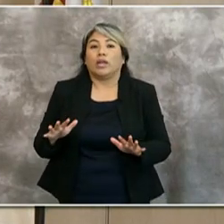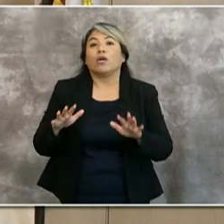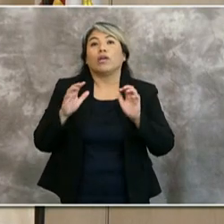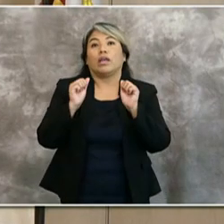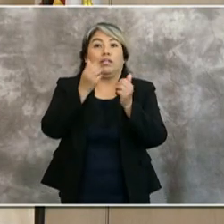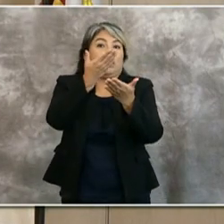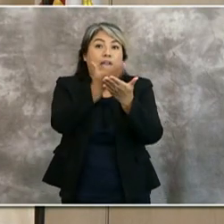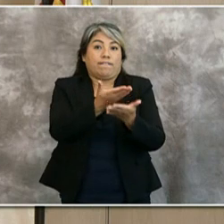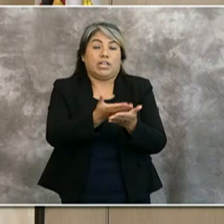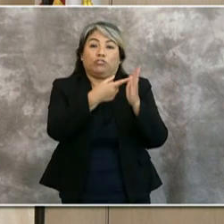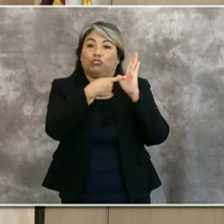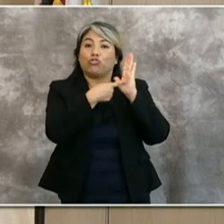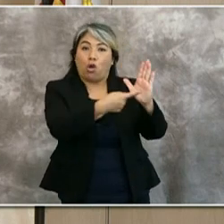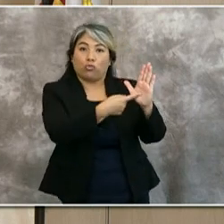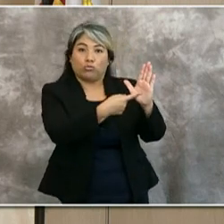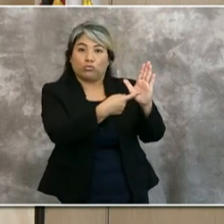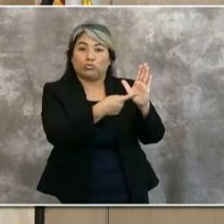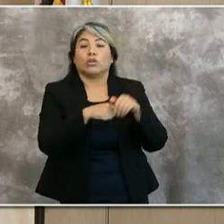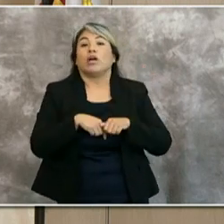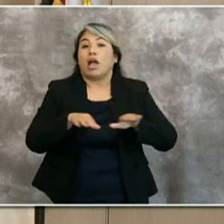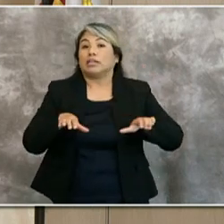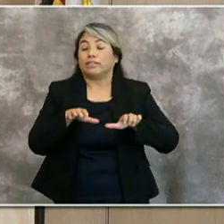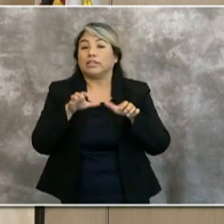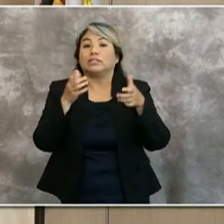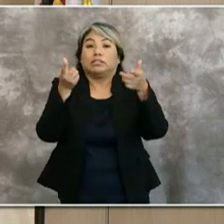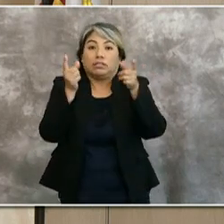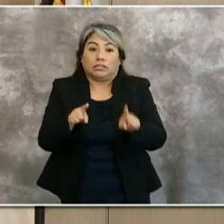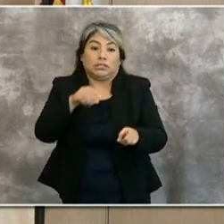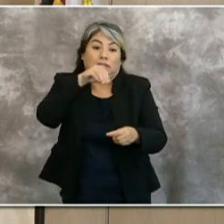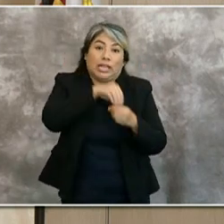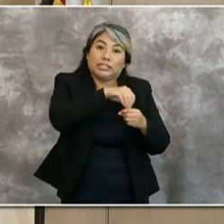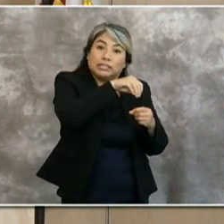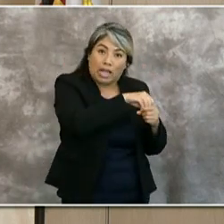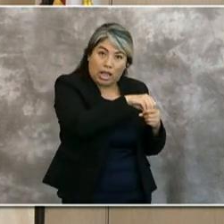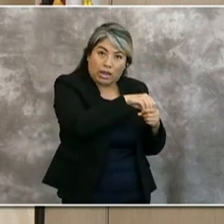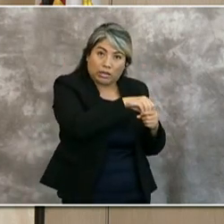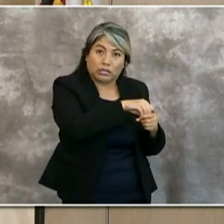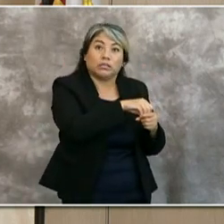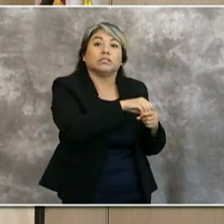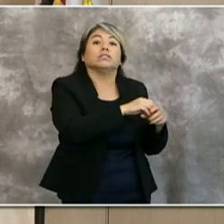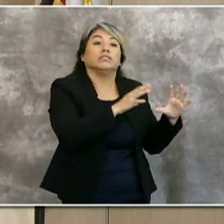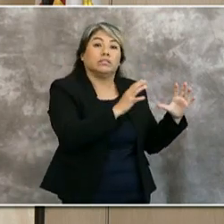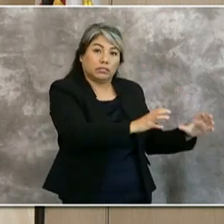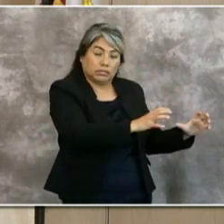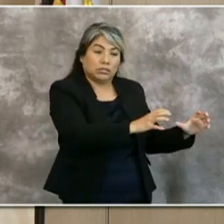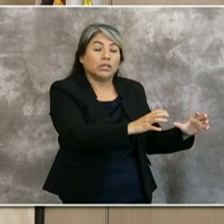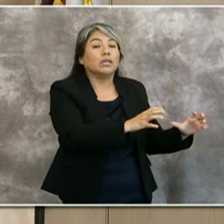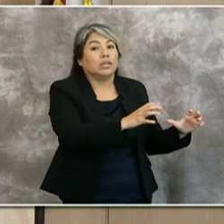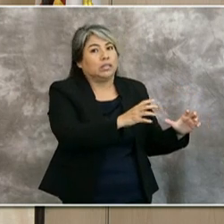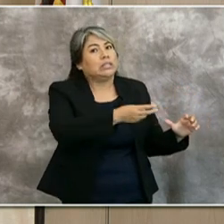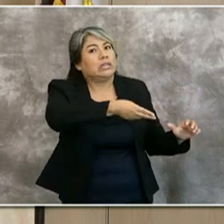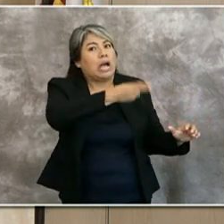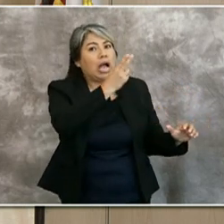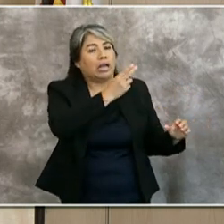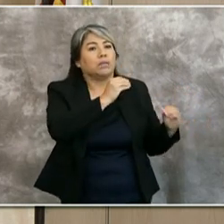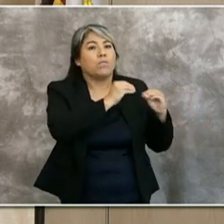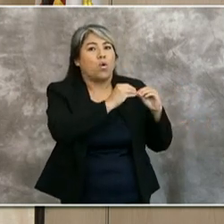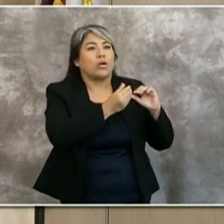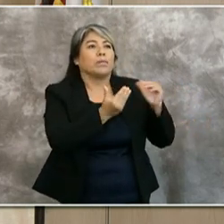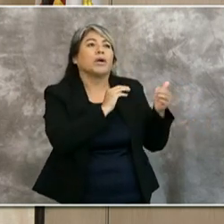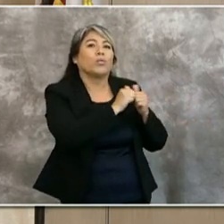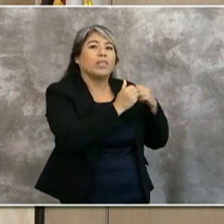the evidence shows that activities that occur inside, there's a greater risk of